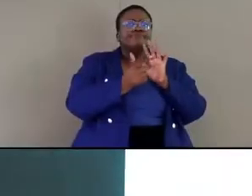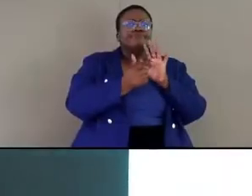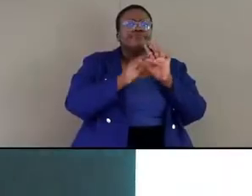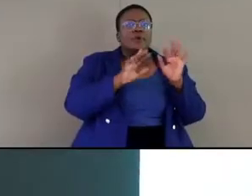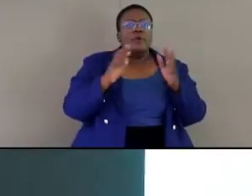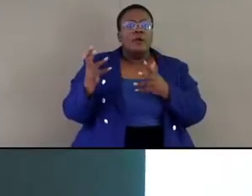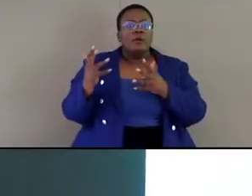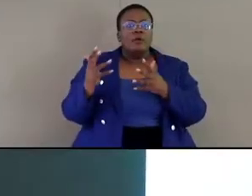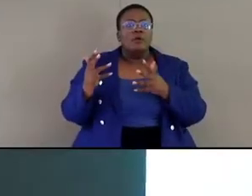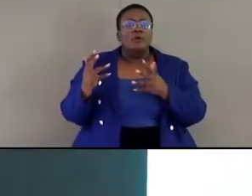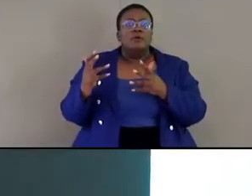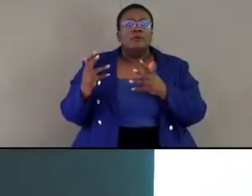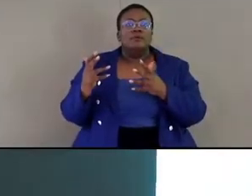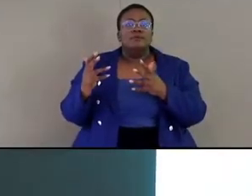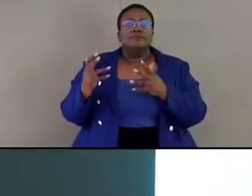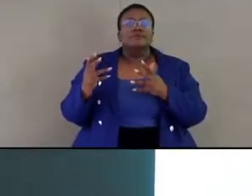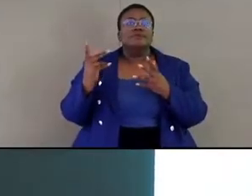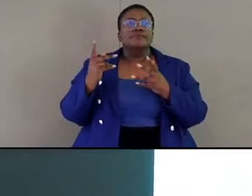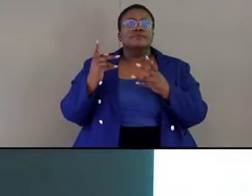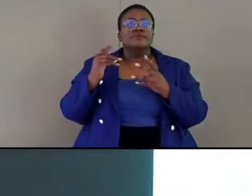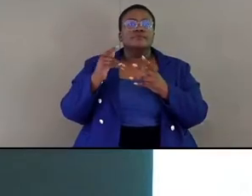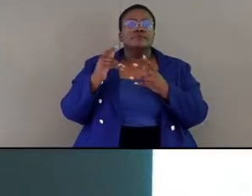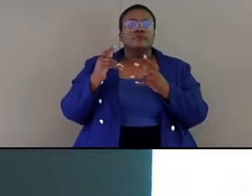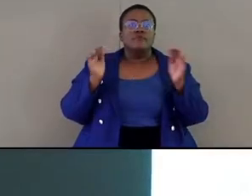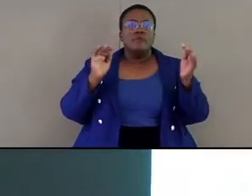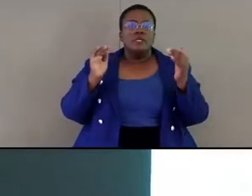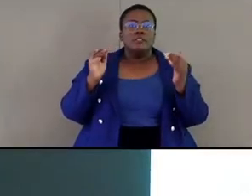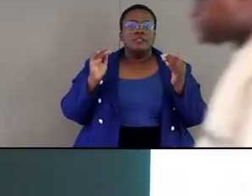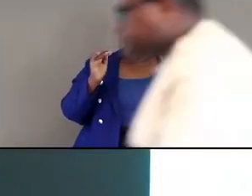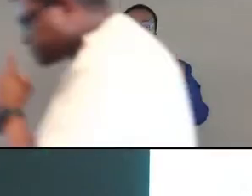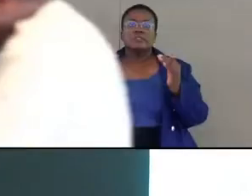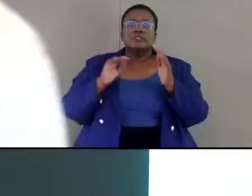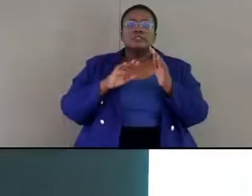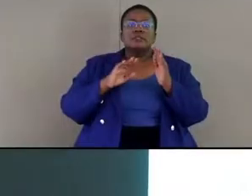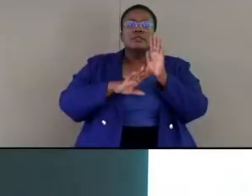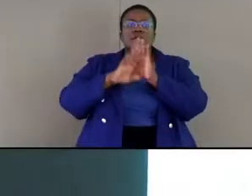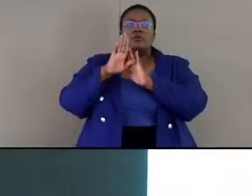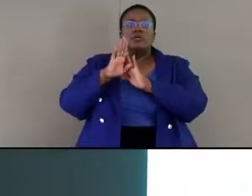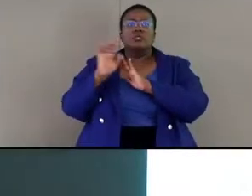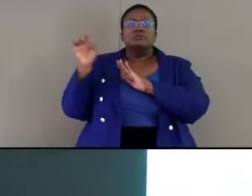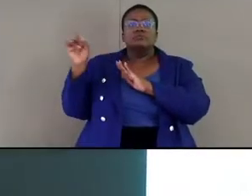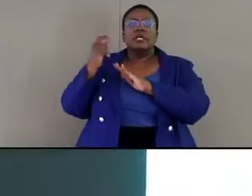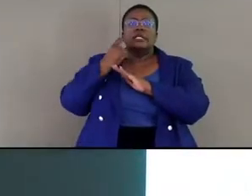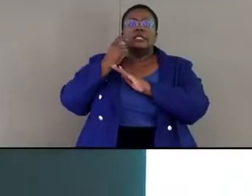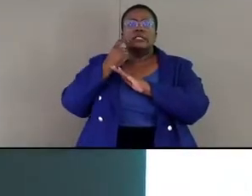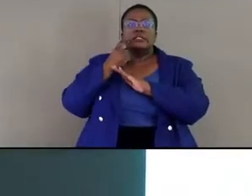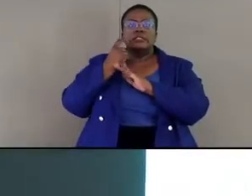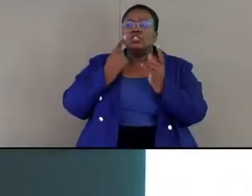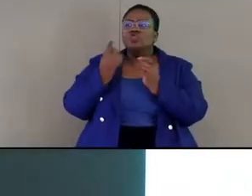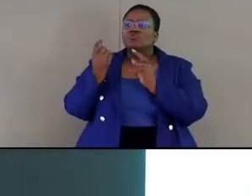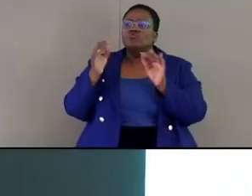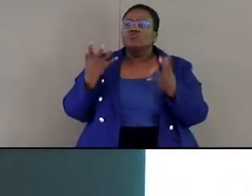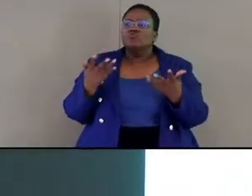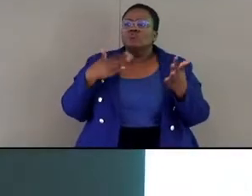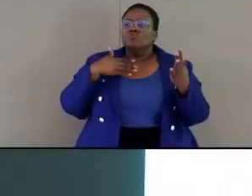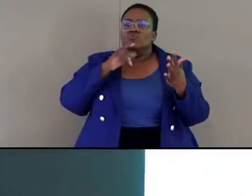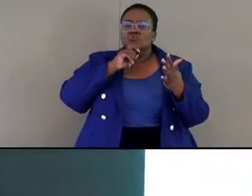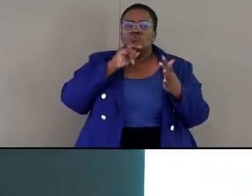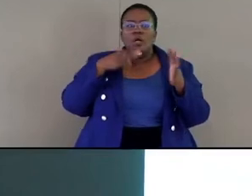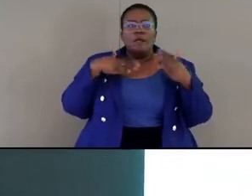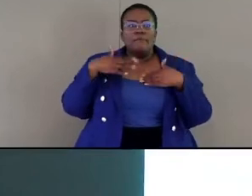versus the increase options, and we had to look at how easy was this to do administratively, and also,